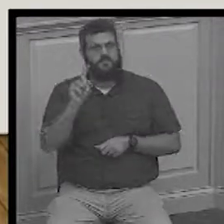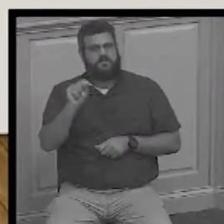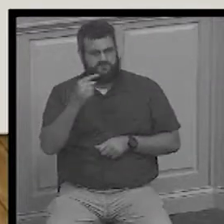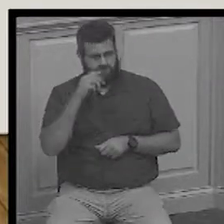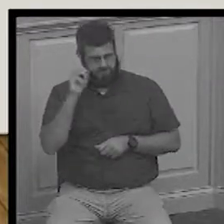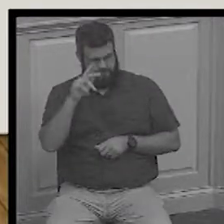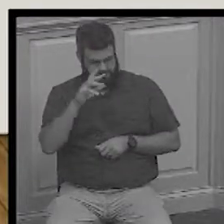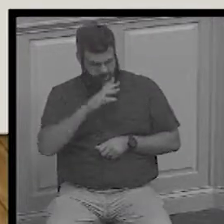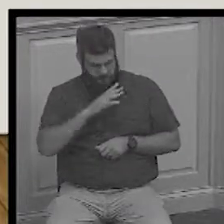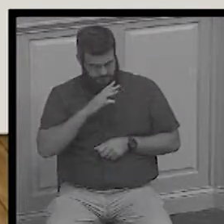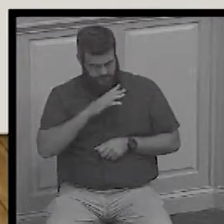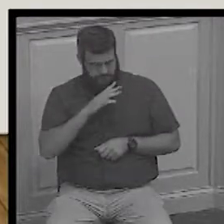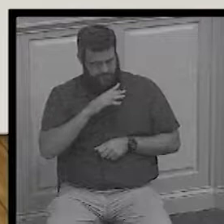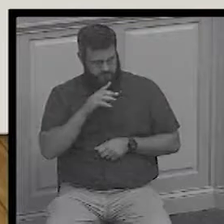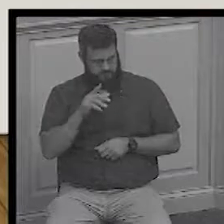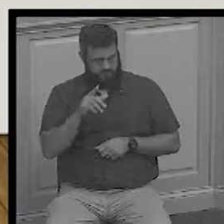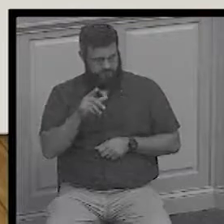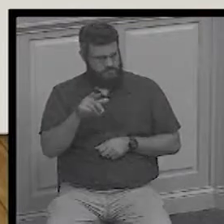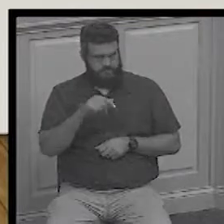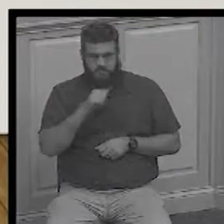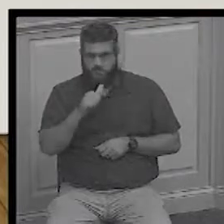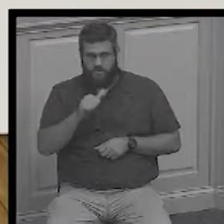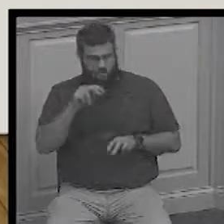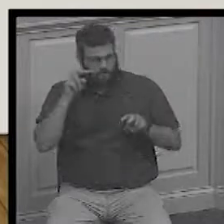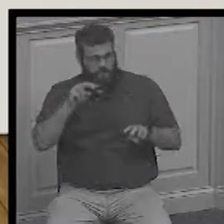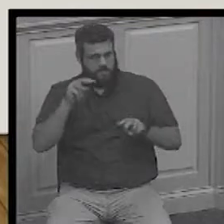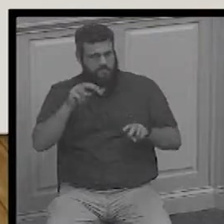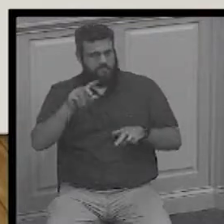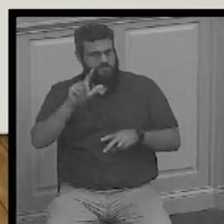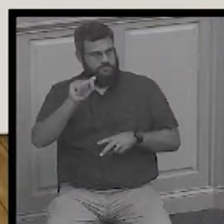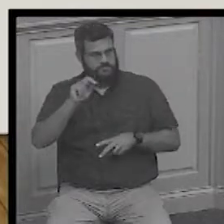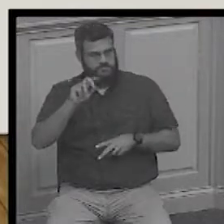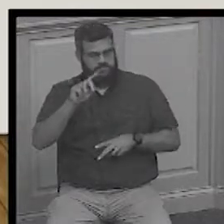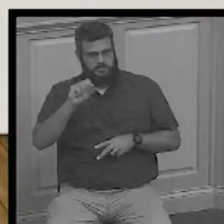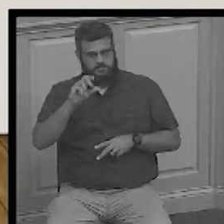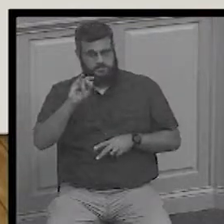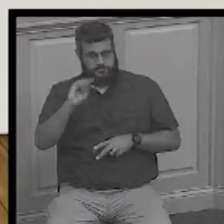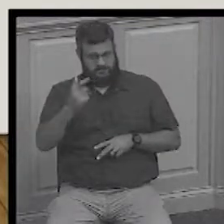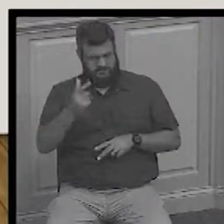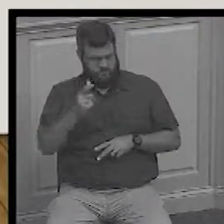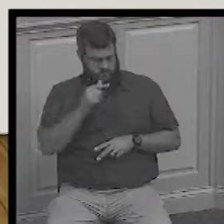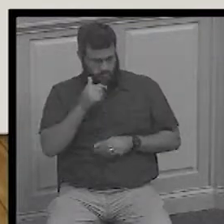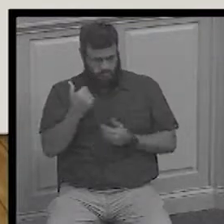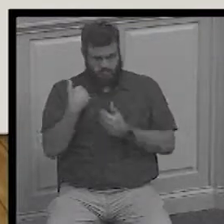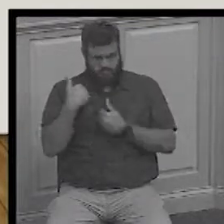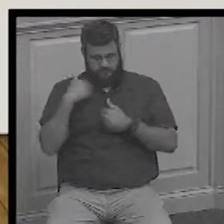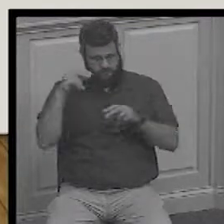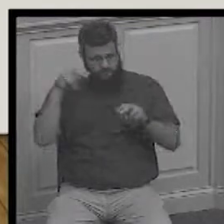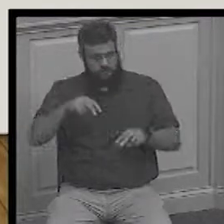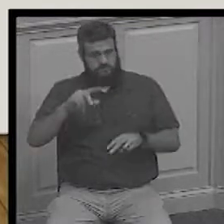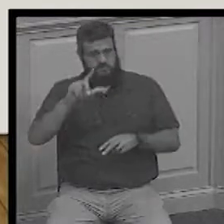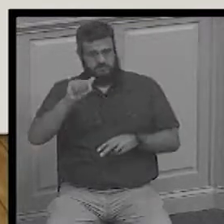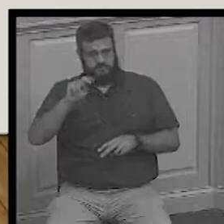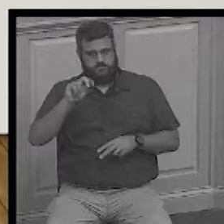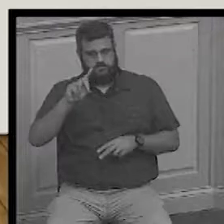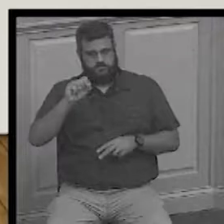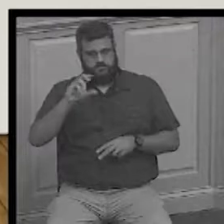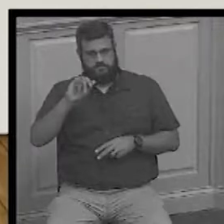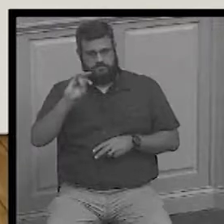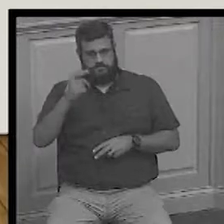You said you're not policing landscaping anymore. Is anyone going to do that? I don't think